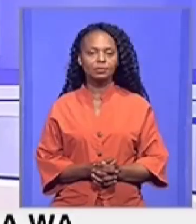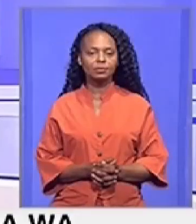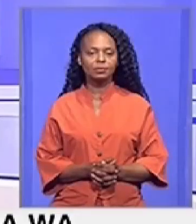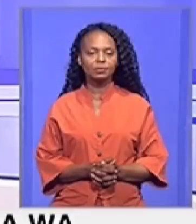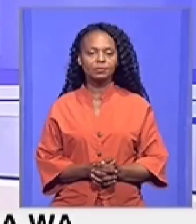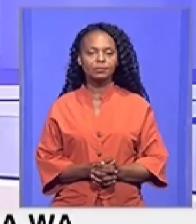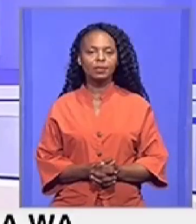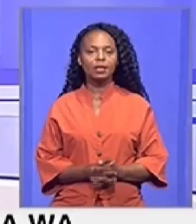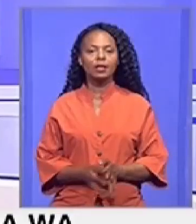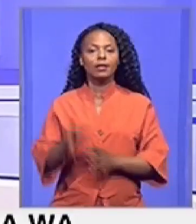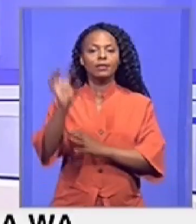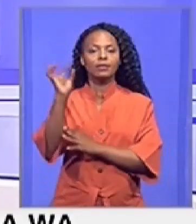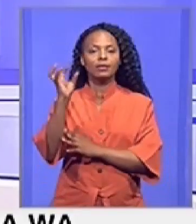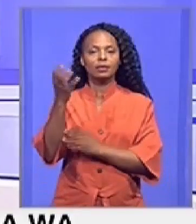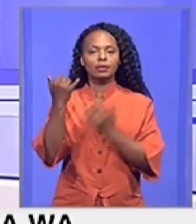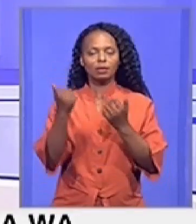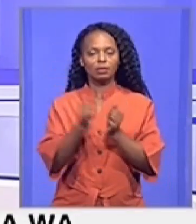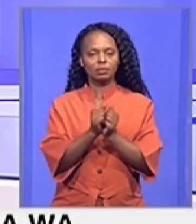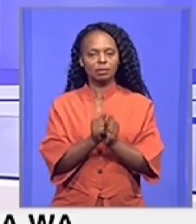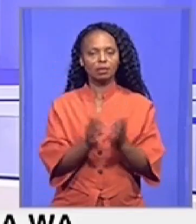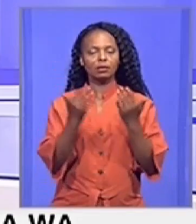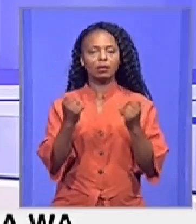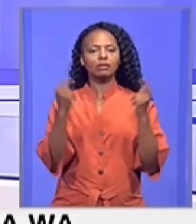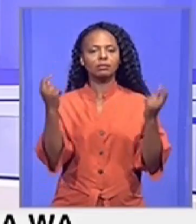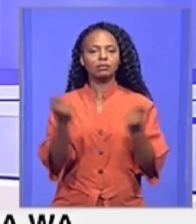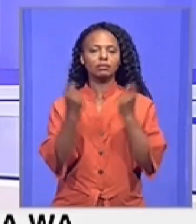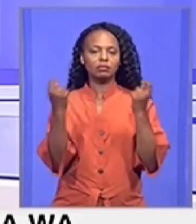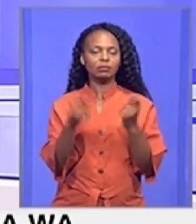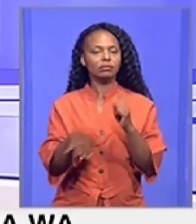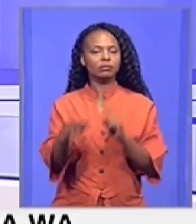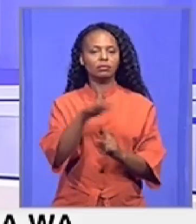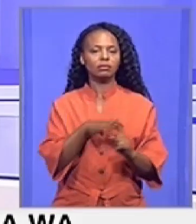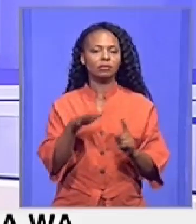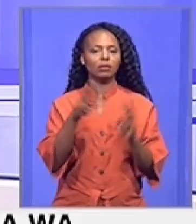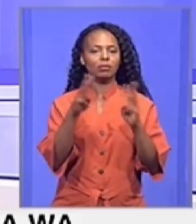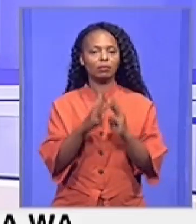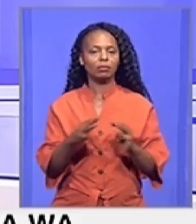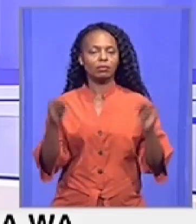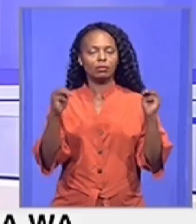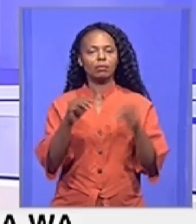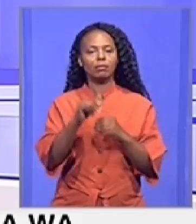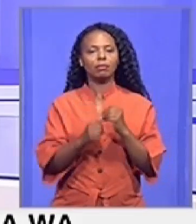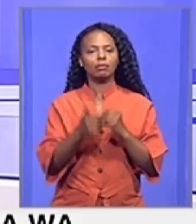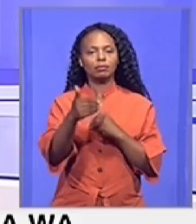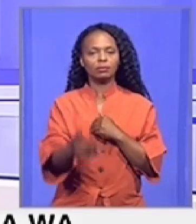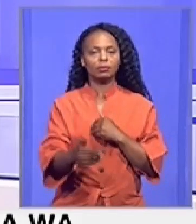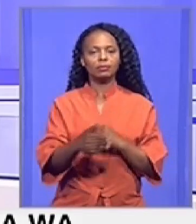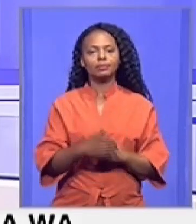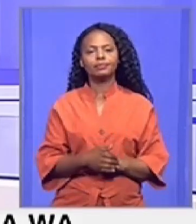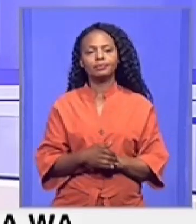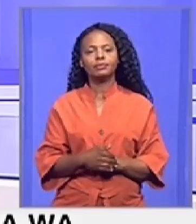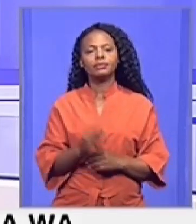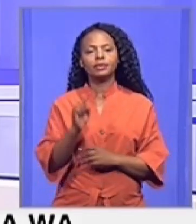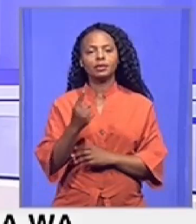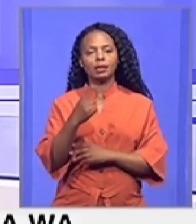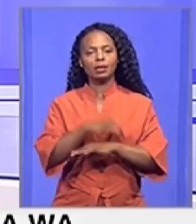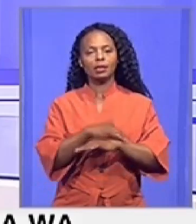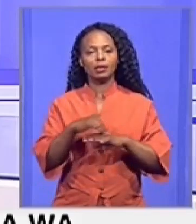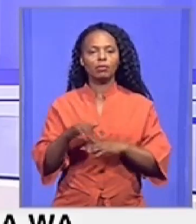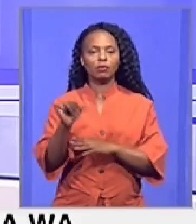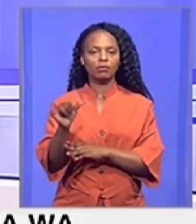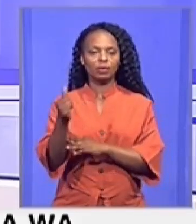Free State itlo thagola mokete o motjha wa bonono le botjhaba mangaung kgweding e tlang o bitswang Lemo Fest. Bahlophisi ba re mokete ona